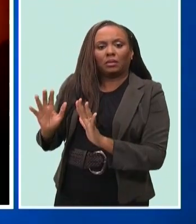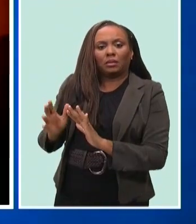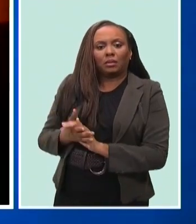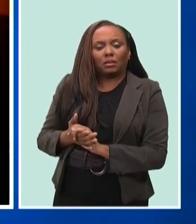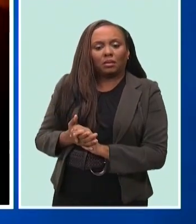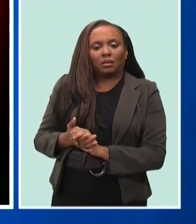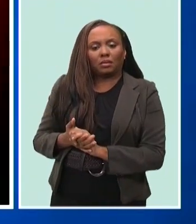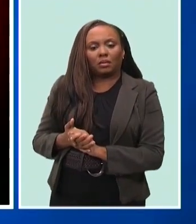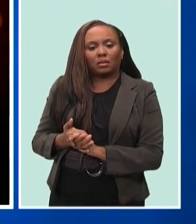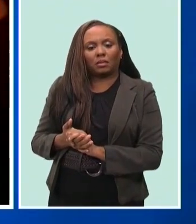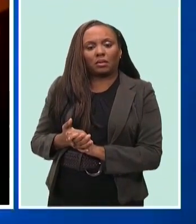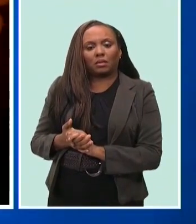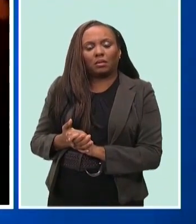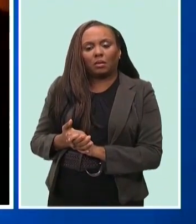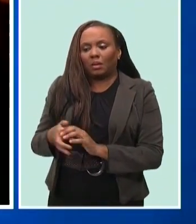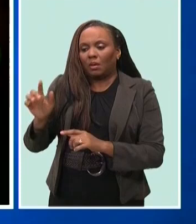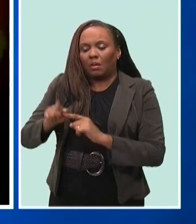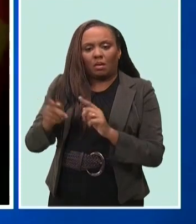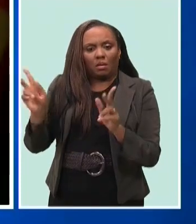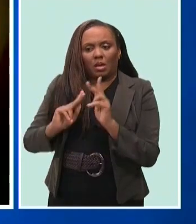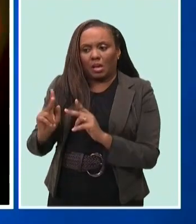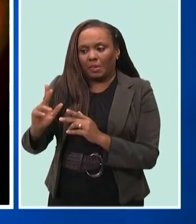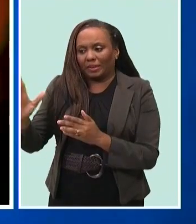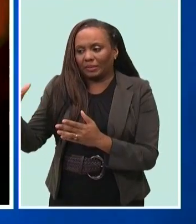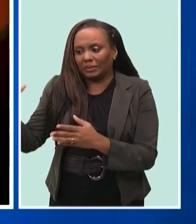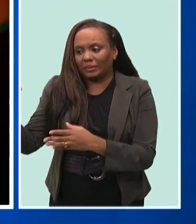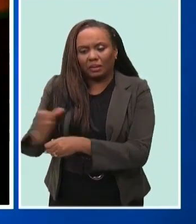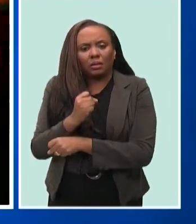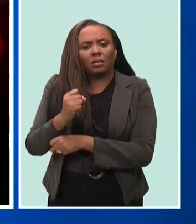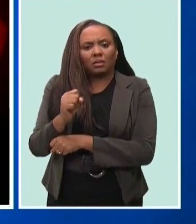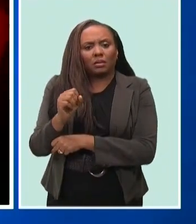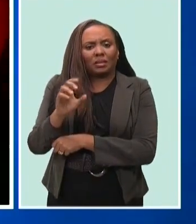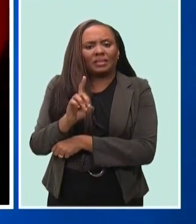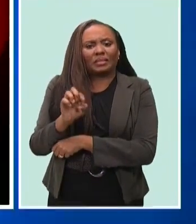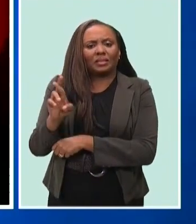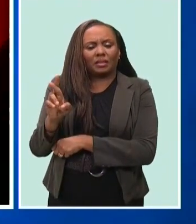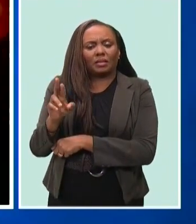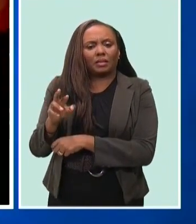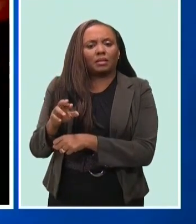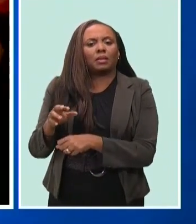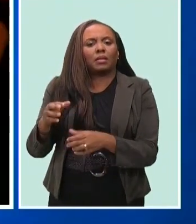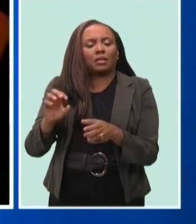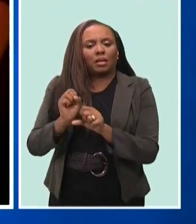by being in possession of the deer, the people in the video were committing an offense